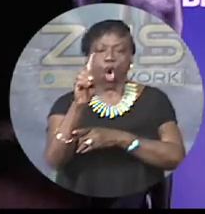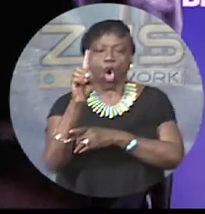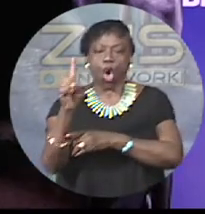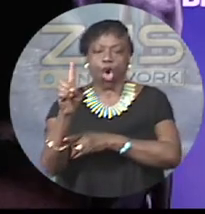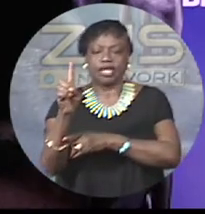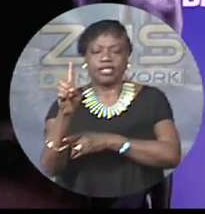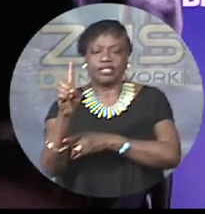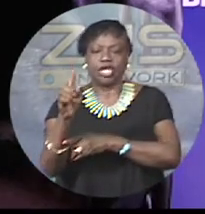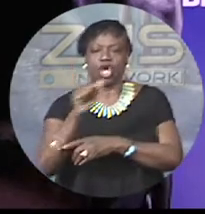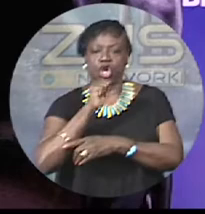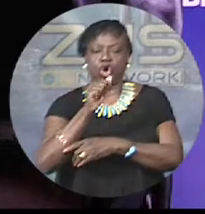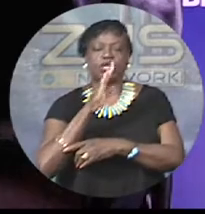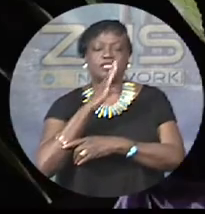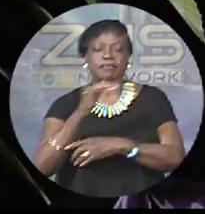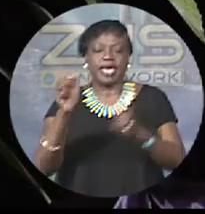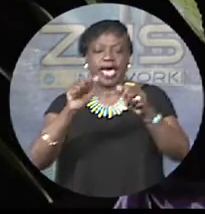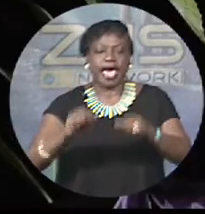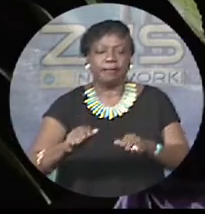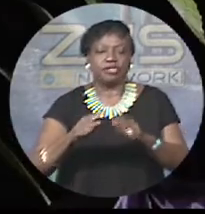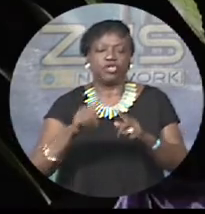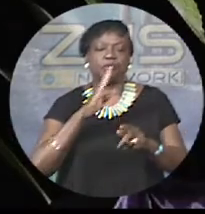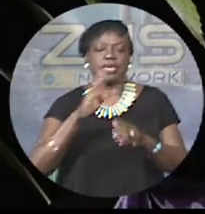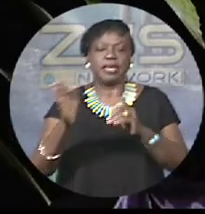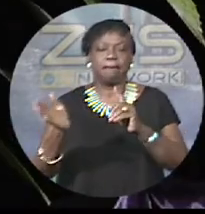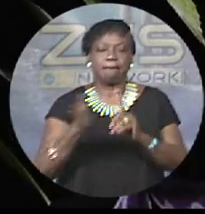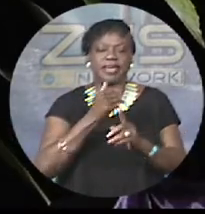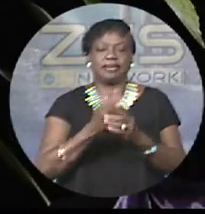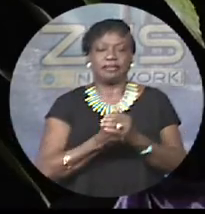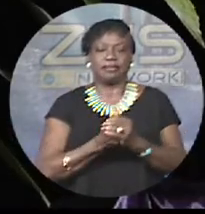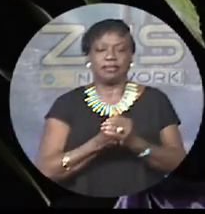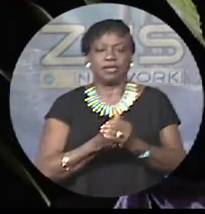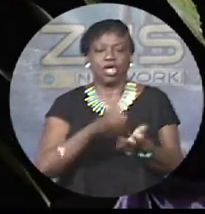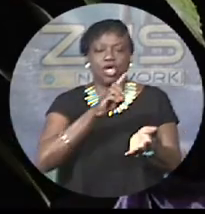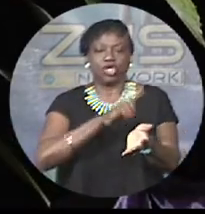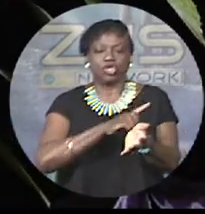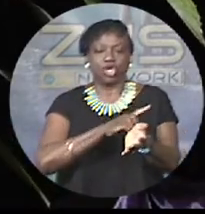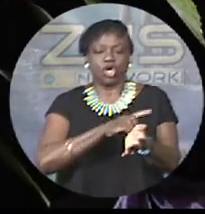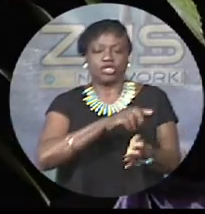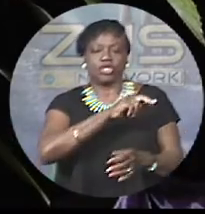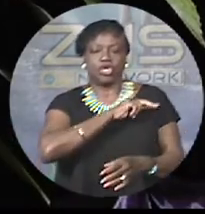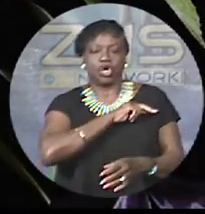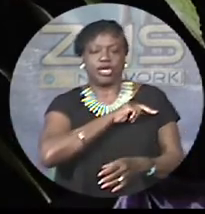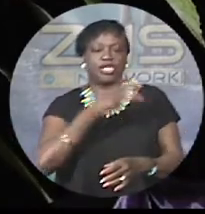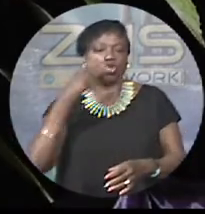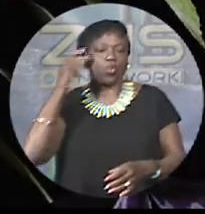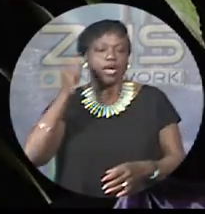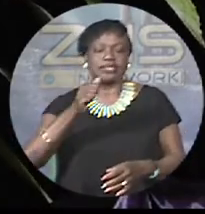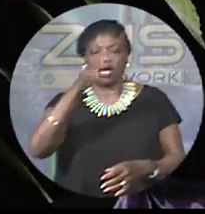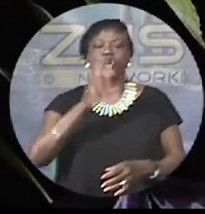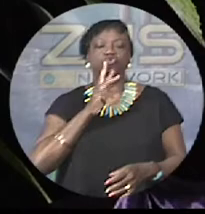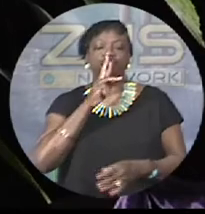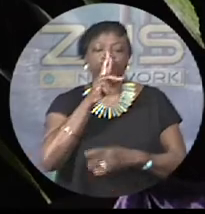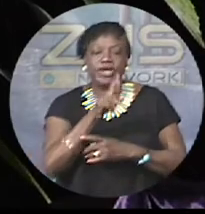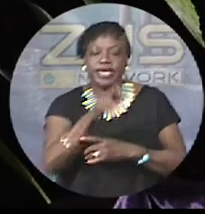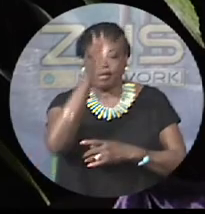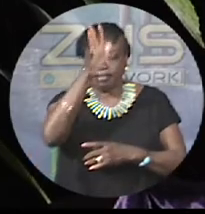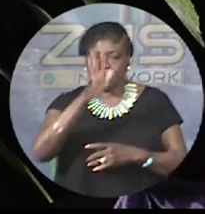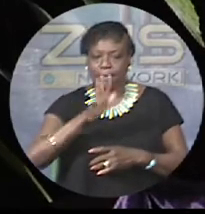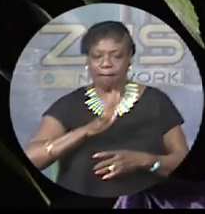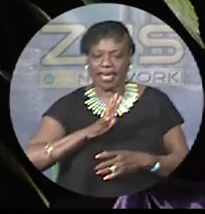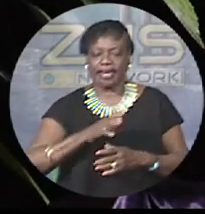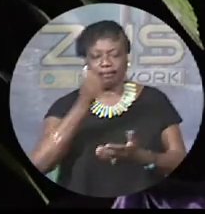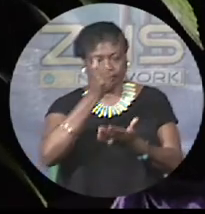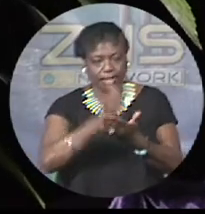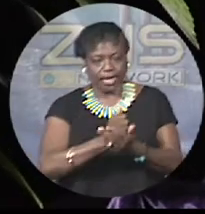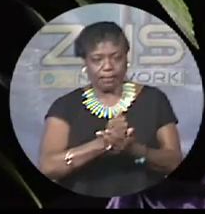not being able to be beaten. I'd like to say that Dr. Nottage was a man, a real man. Somebody ought to say